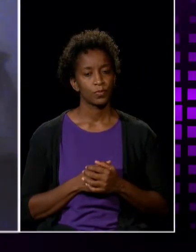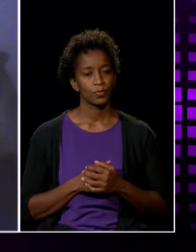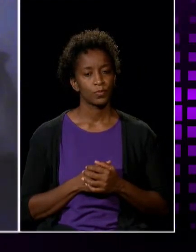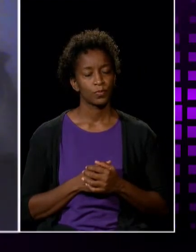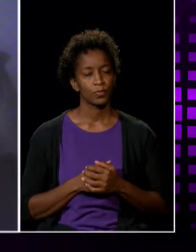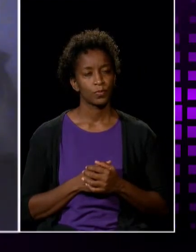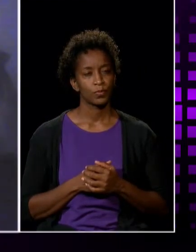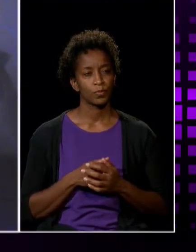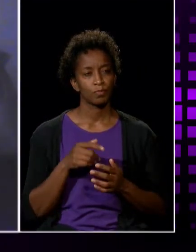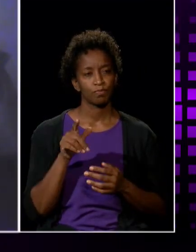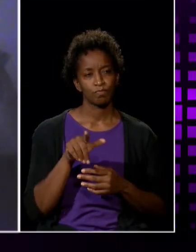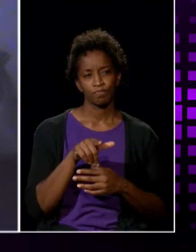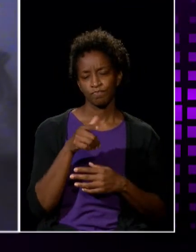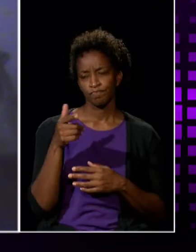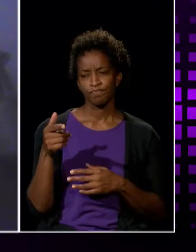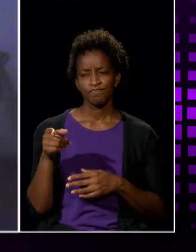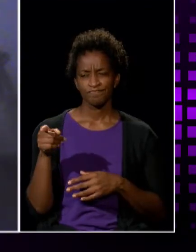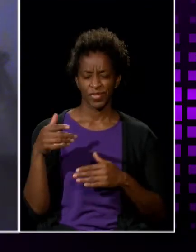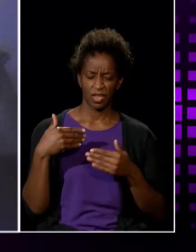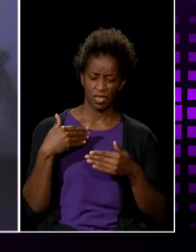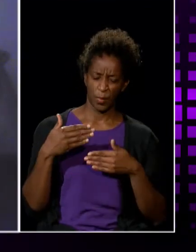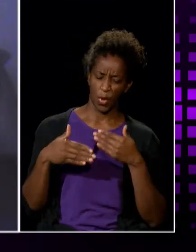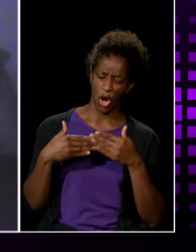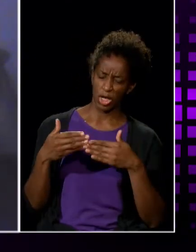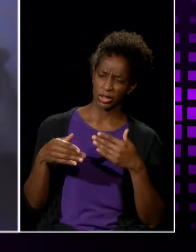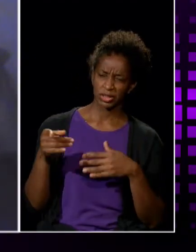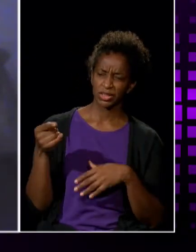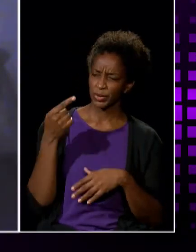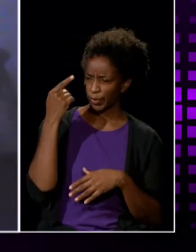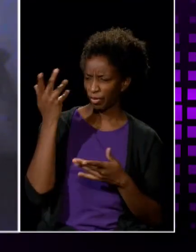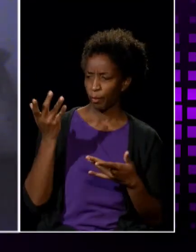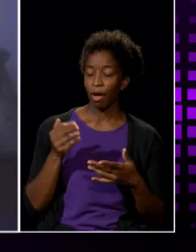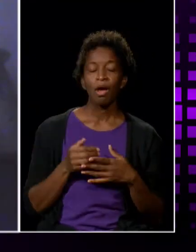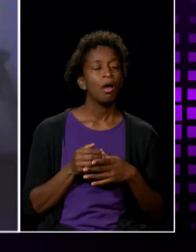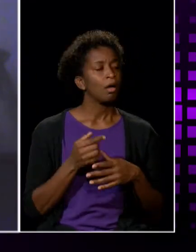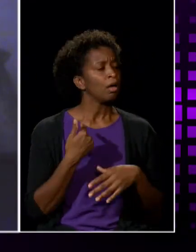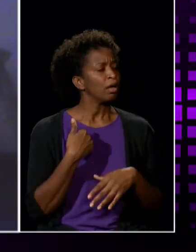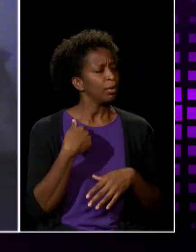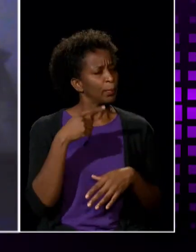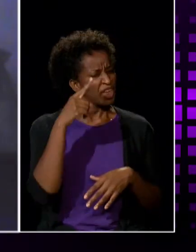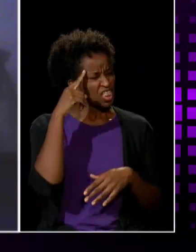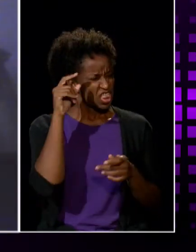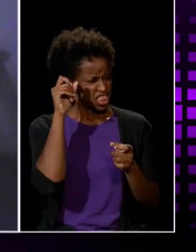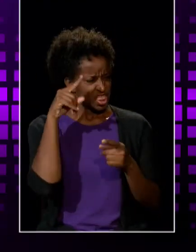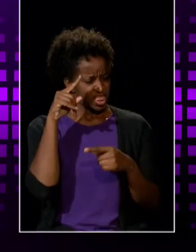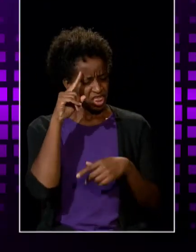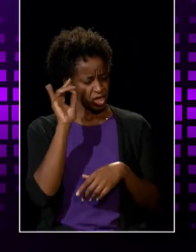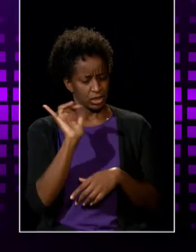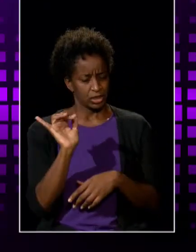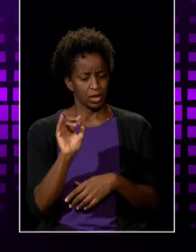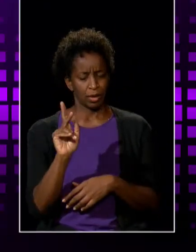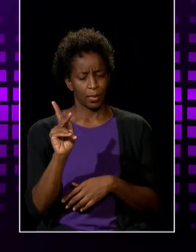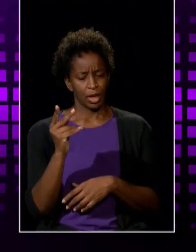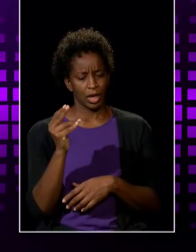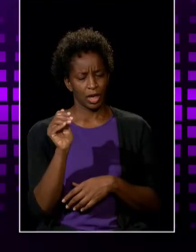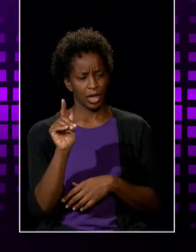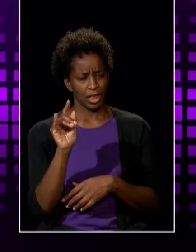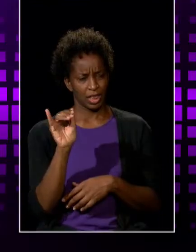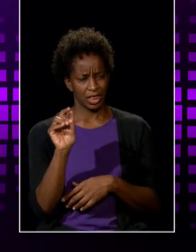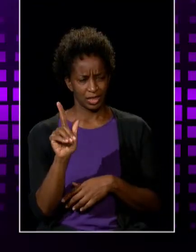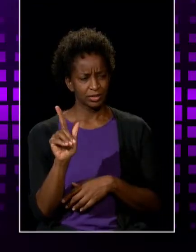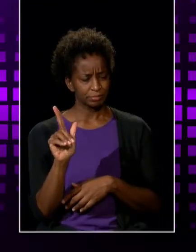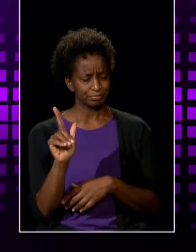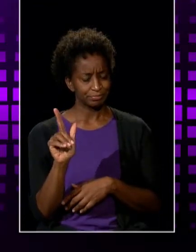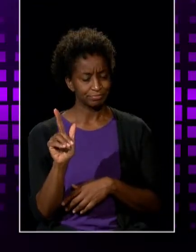Yeah, so I agree with Khaleel in the sense that it was something that had to be done, and the dilly-dallying with